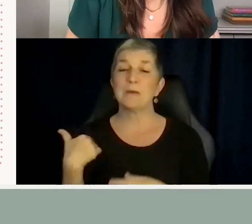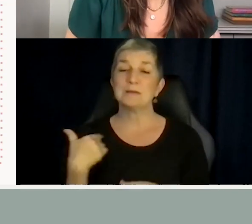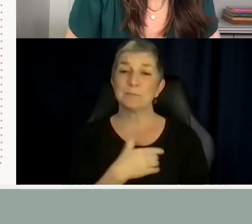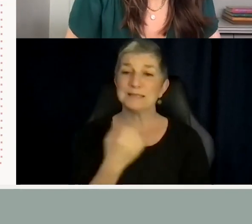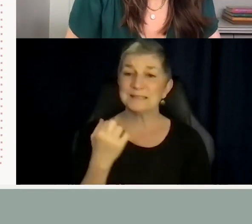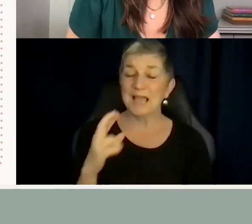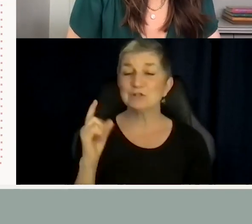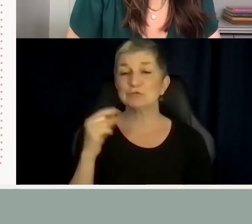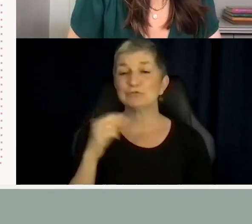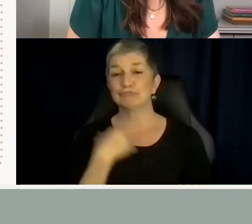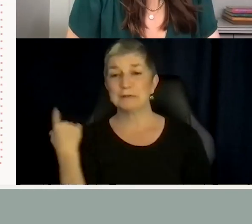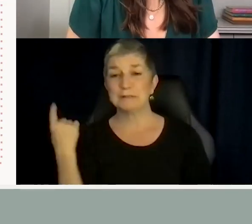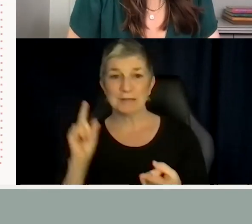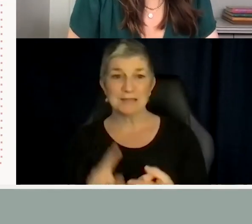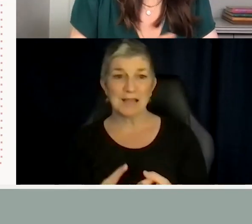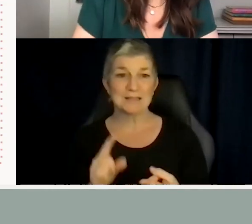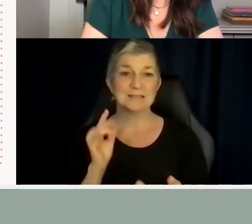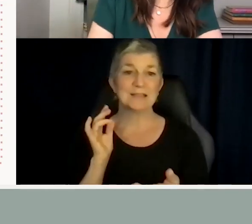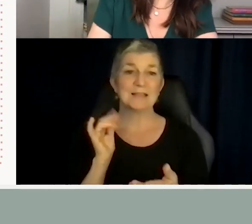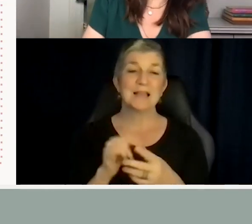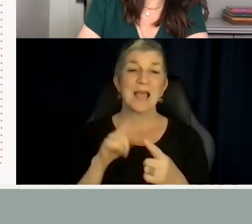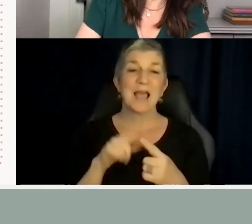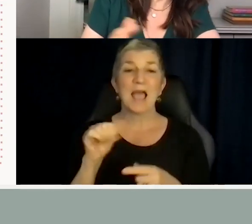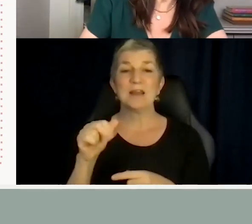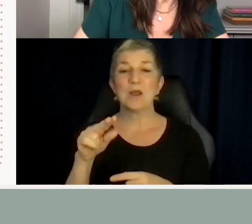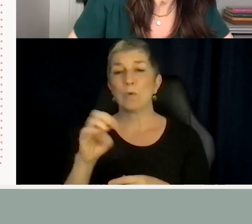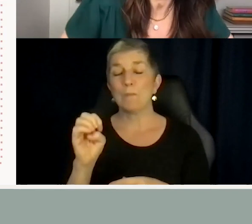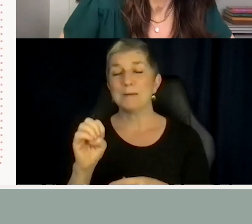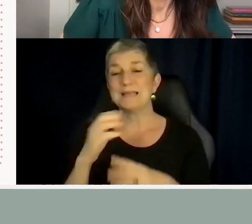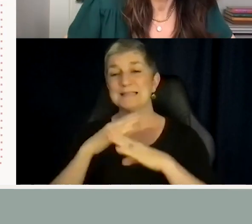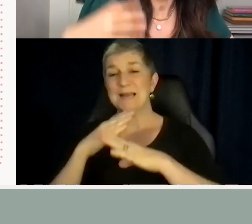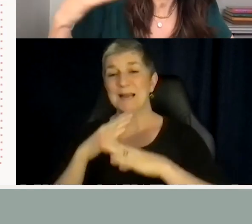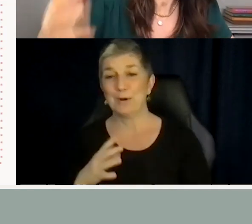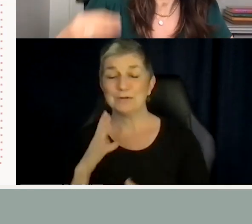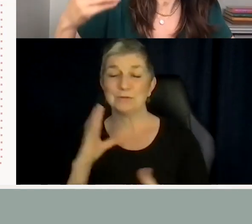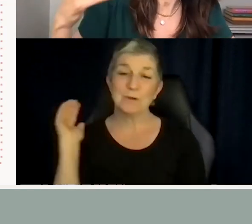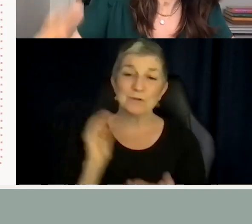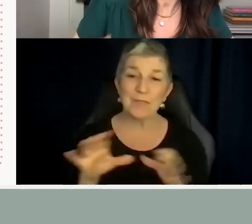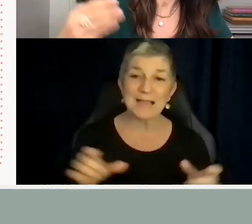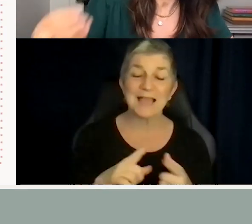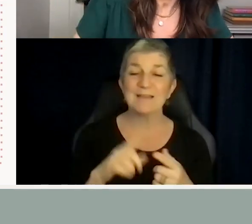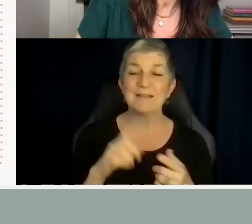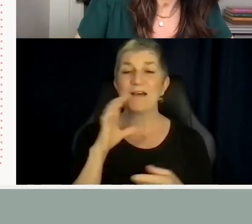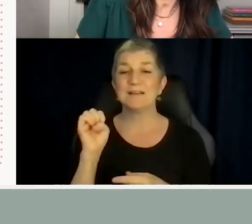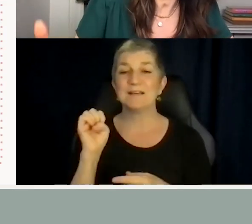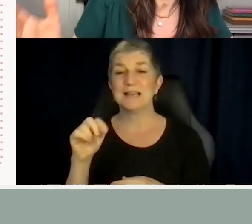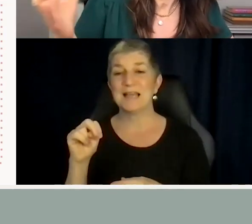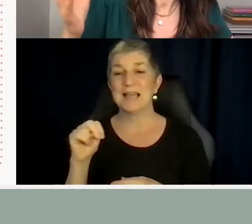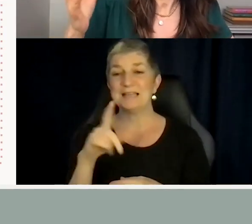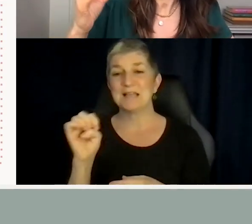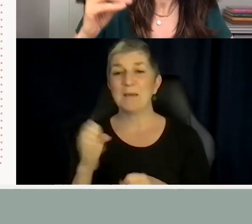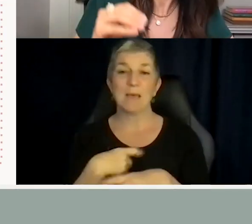reduction. It's rich particularly in aromatase inhibitors, which may reduce the activity of an enzyme that produces